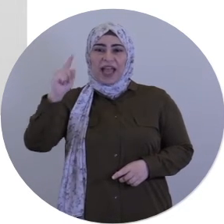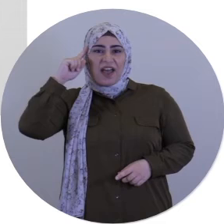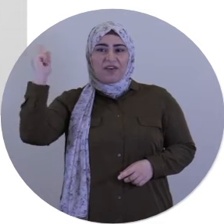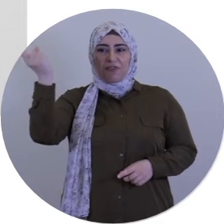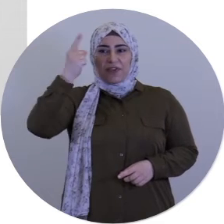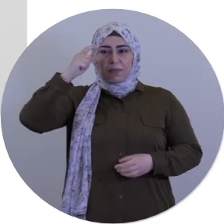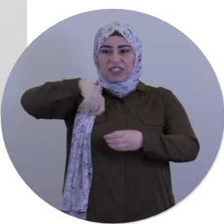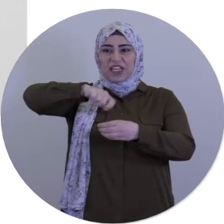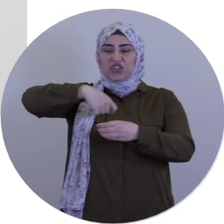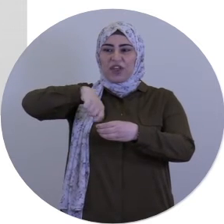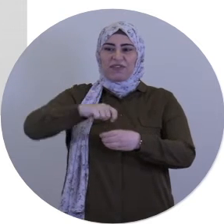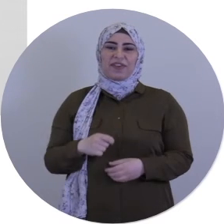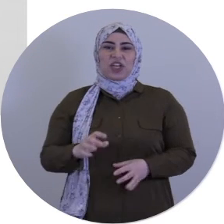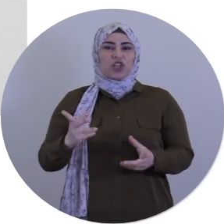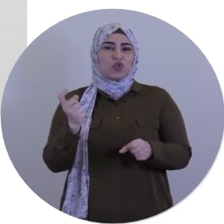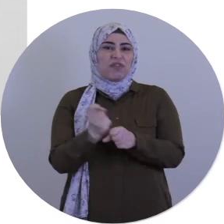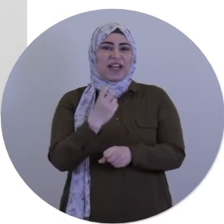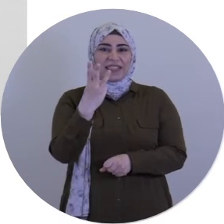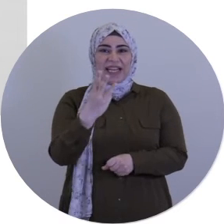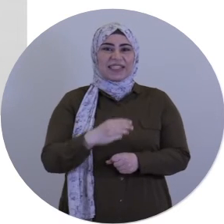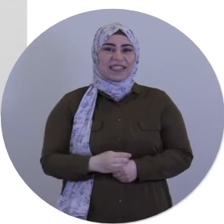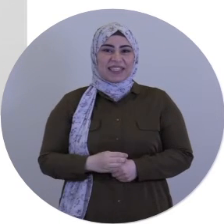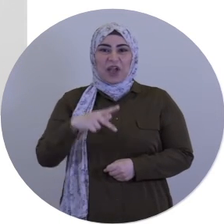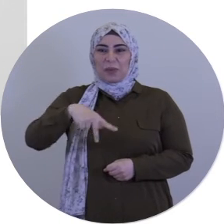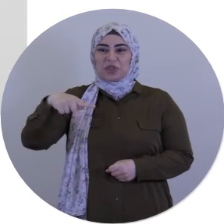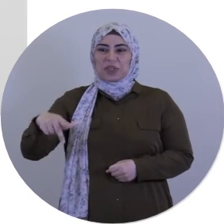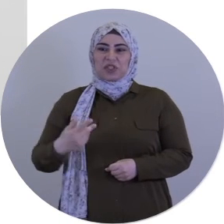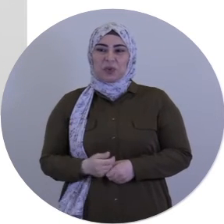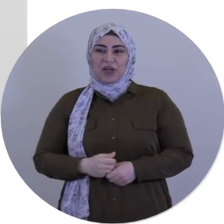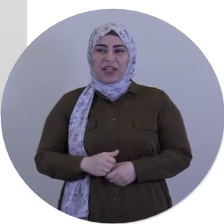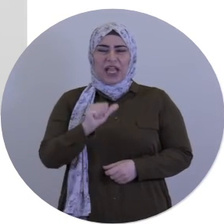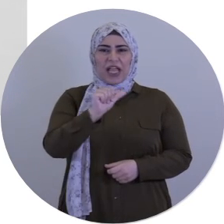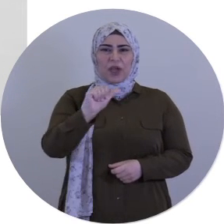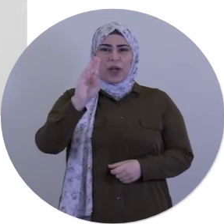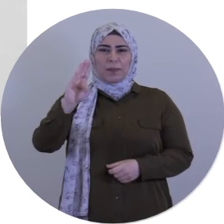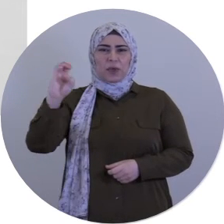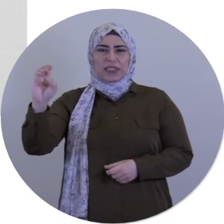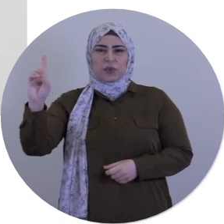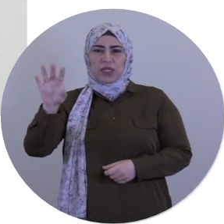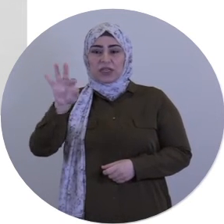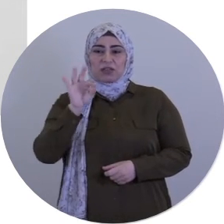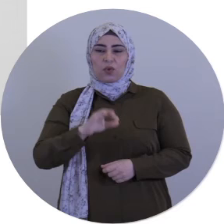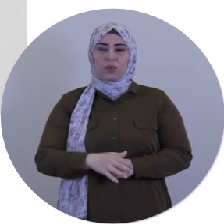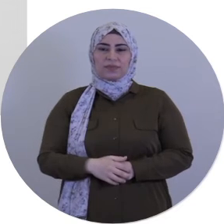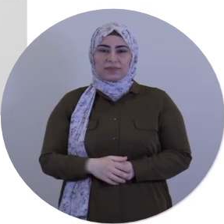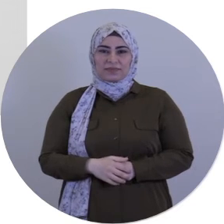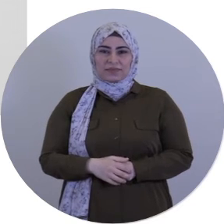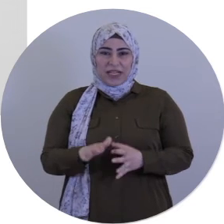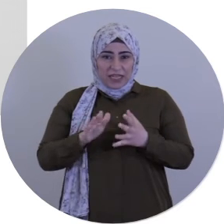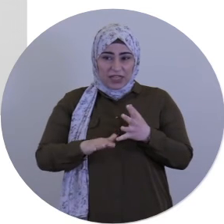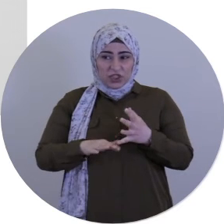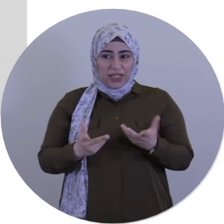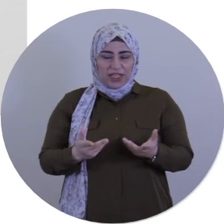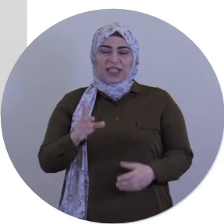used have and the verb. He has had. So the other part of the sentence would be the verb in the past participle, which would